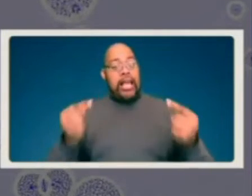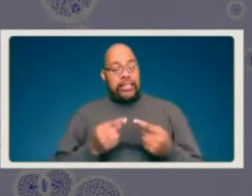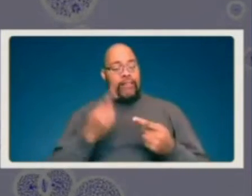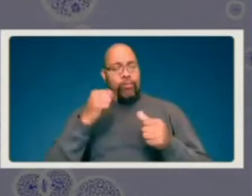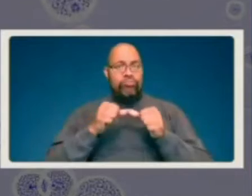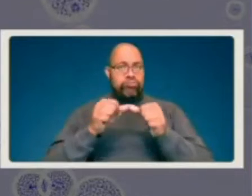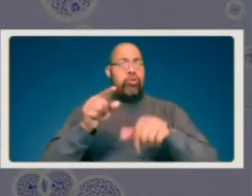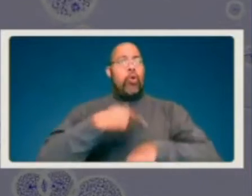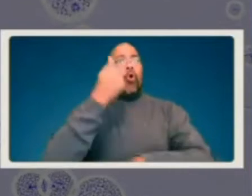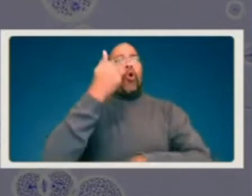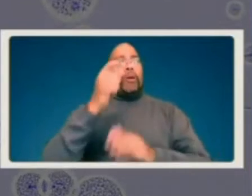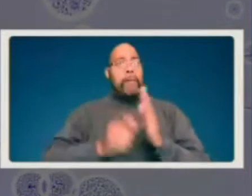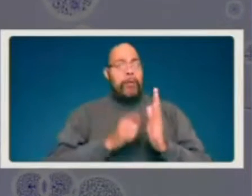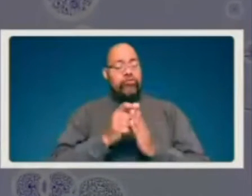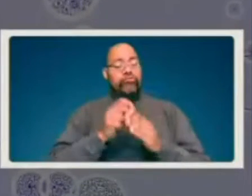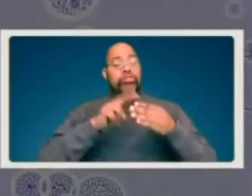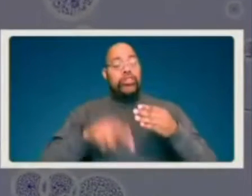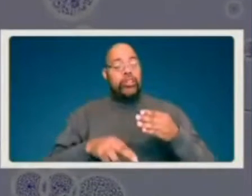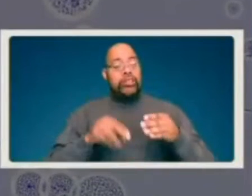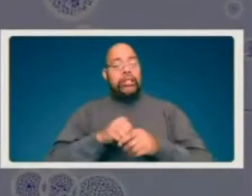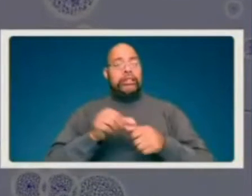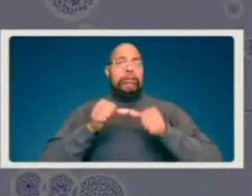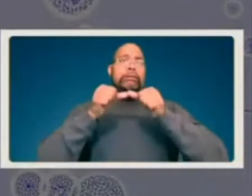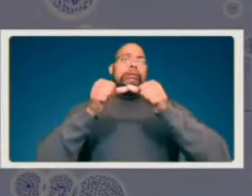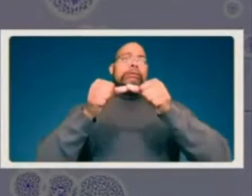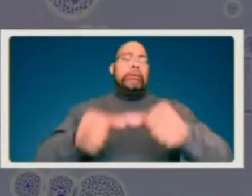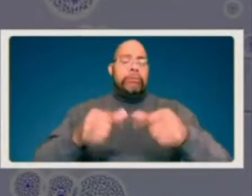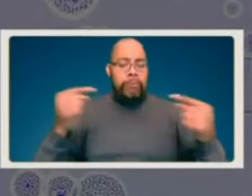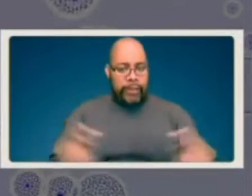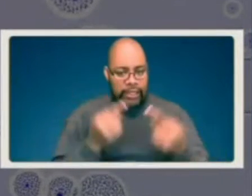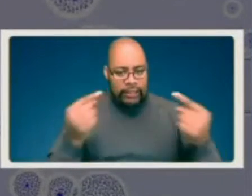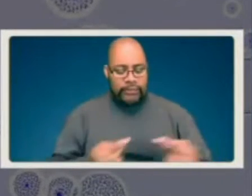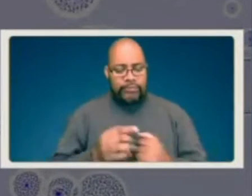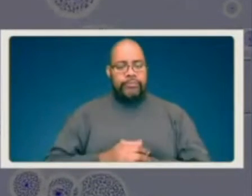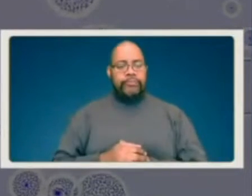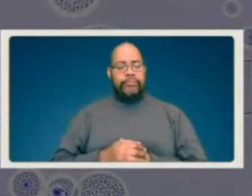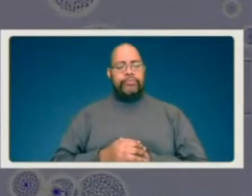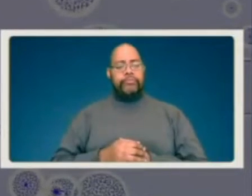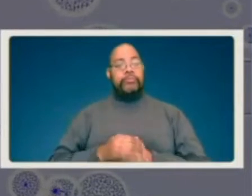generate pain for longer periods, resulting in chronic pain.